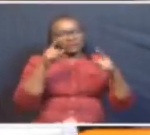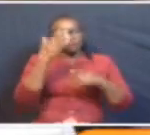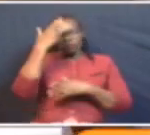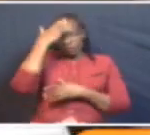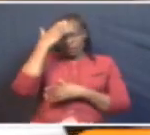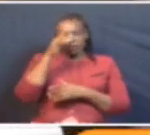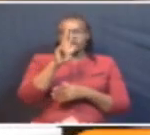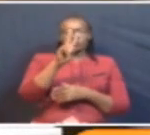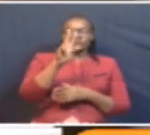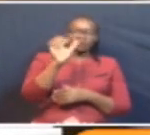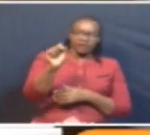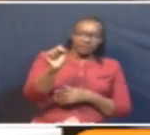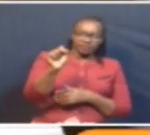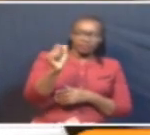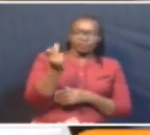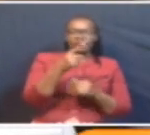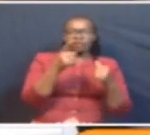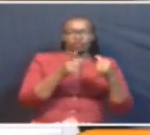25th June.